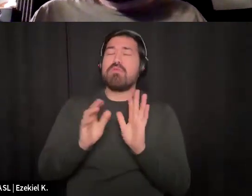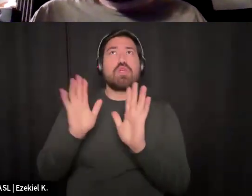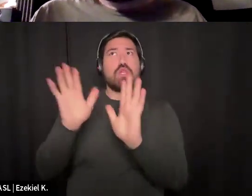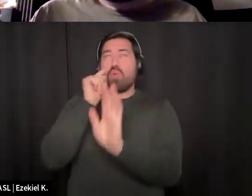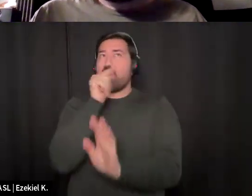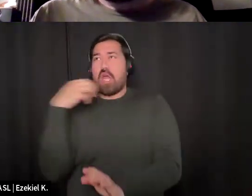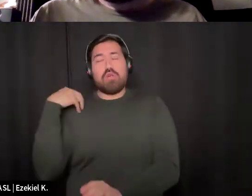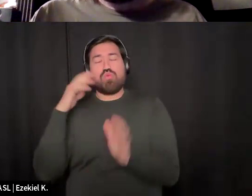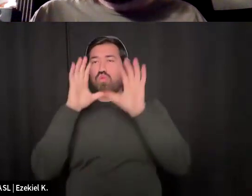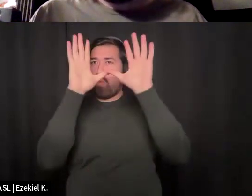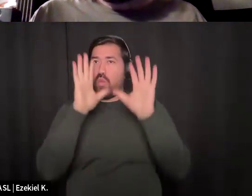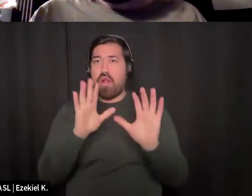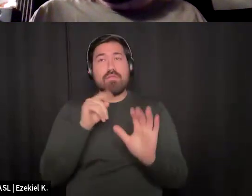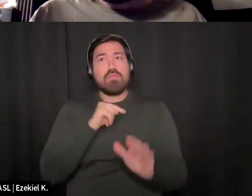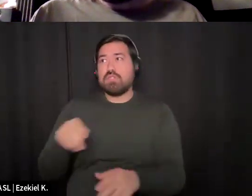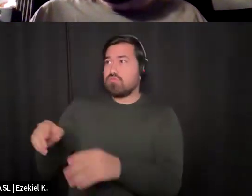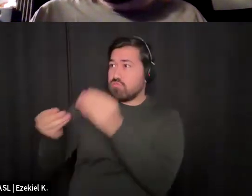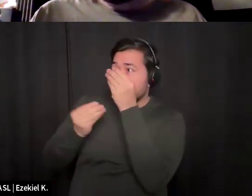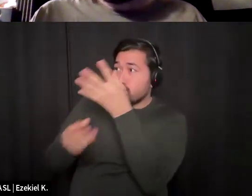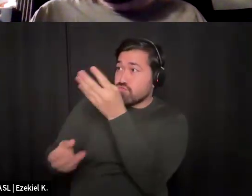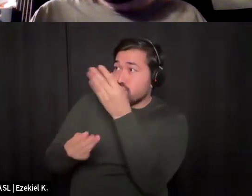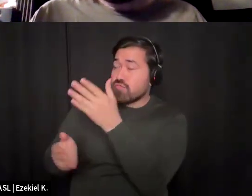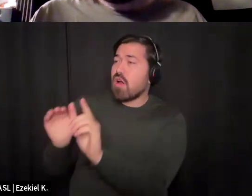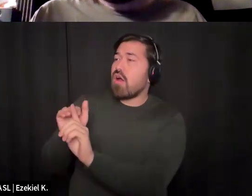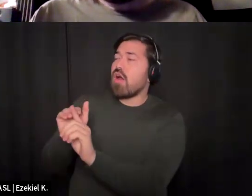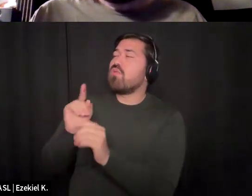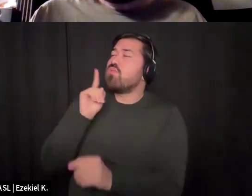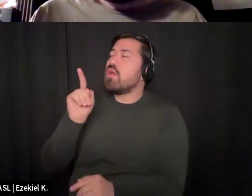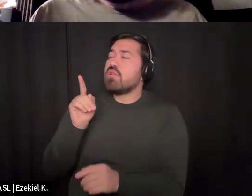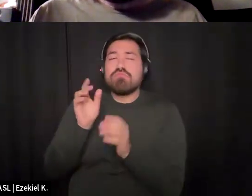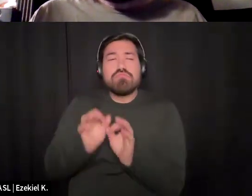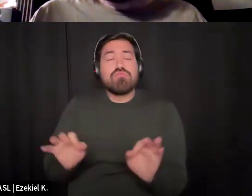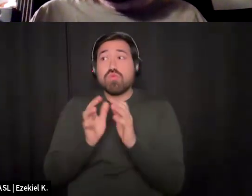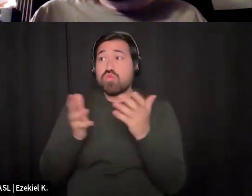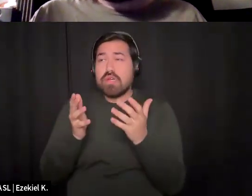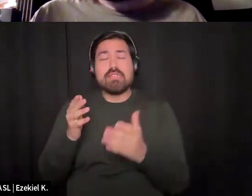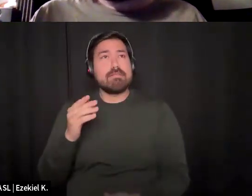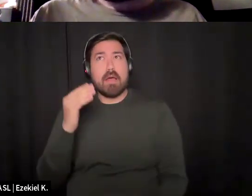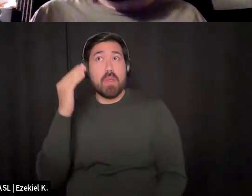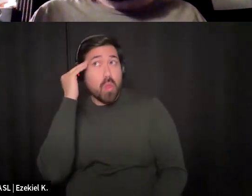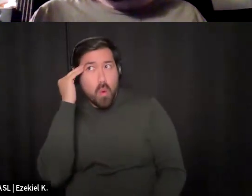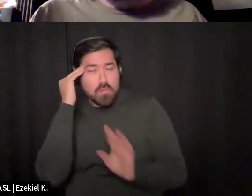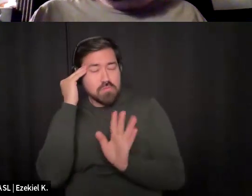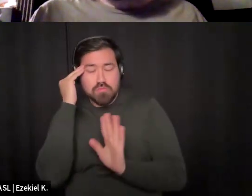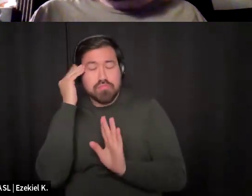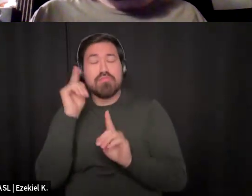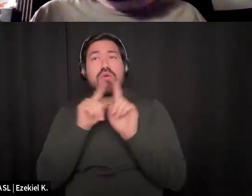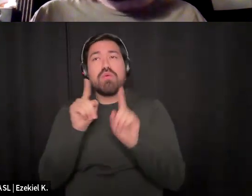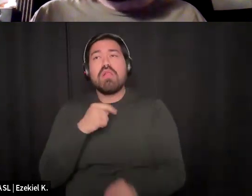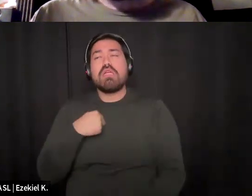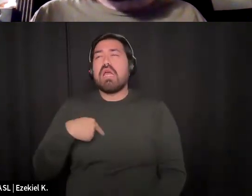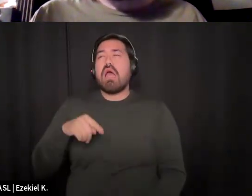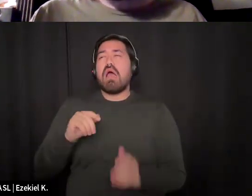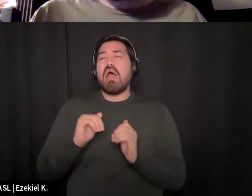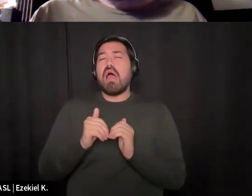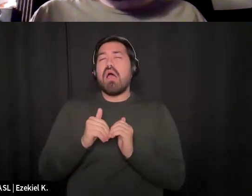his messaging to them was, enjoying a bird does not require knowing its name that we as humans have given